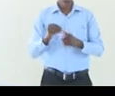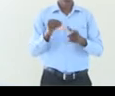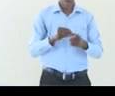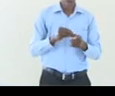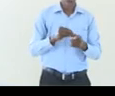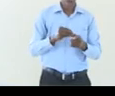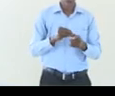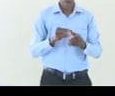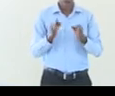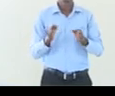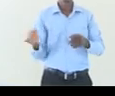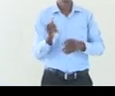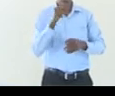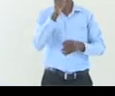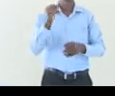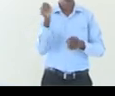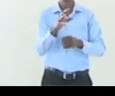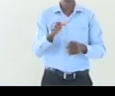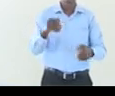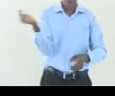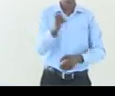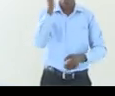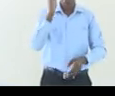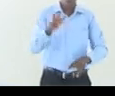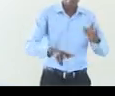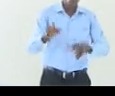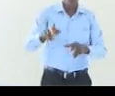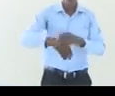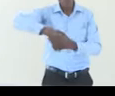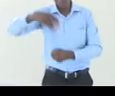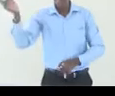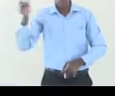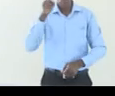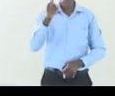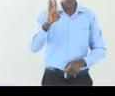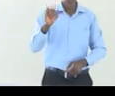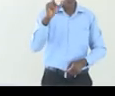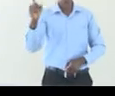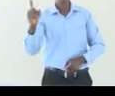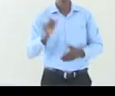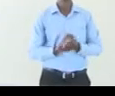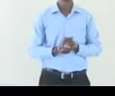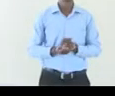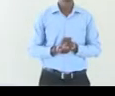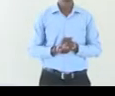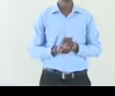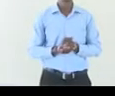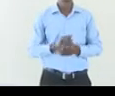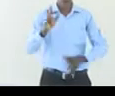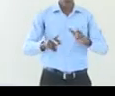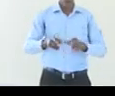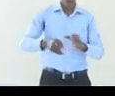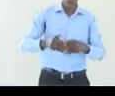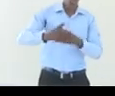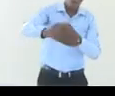Or, if they won't stone him, they are walking away one by one. You remember chapter 6 of the Gospel of St. John? Walking